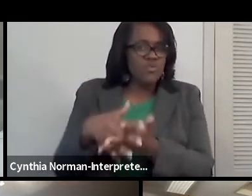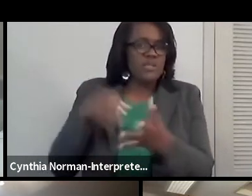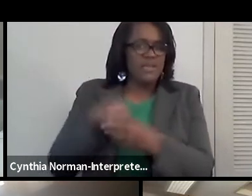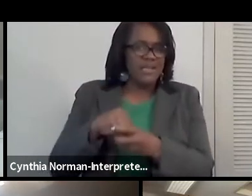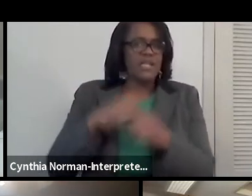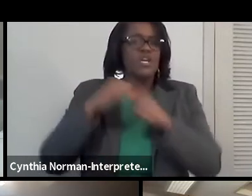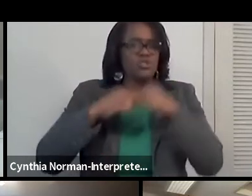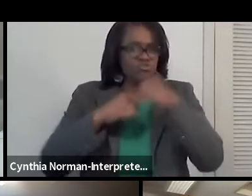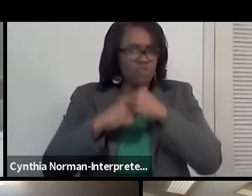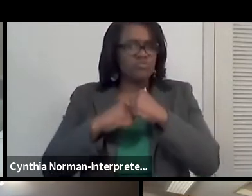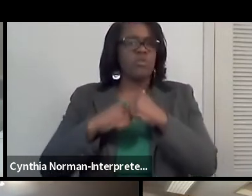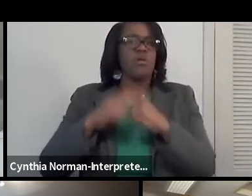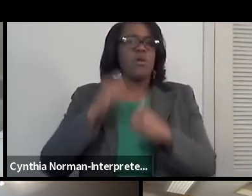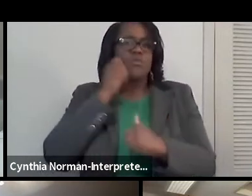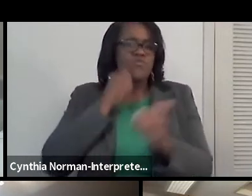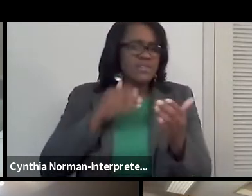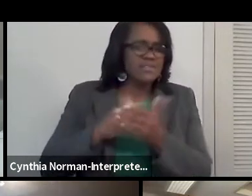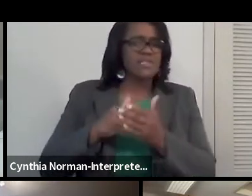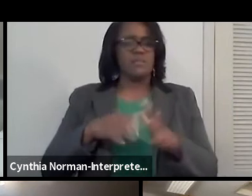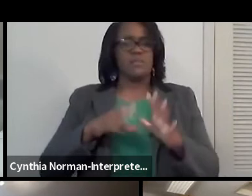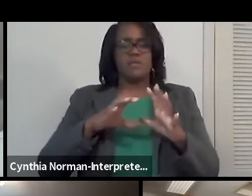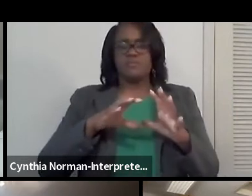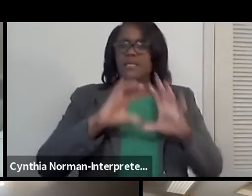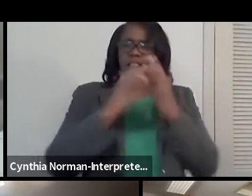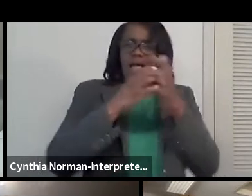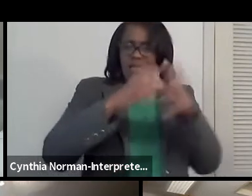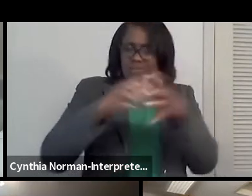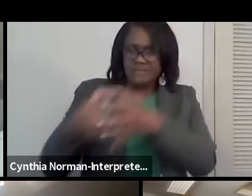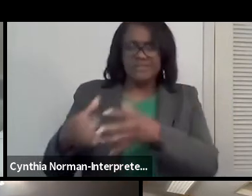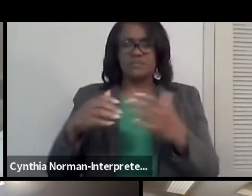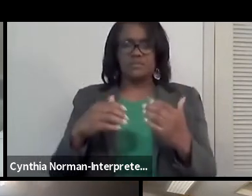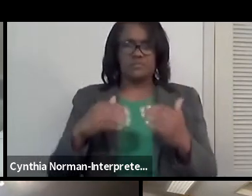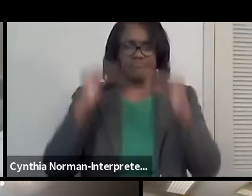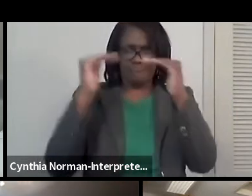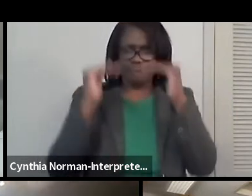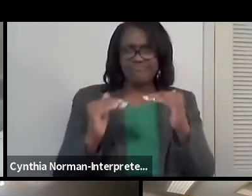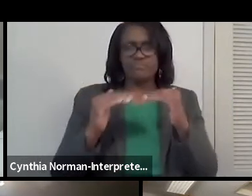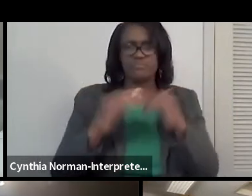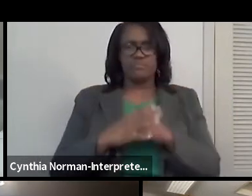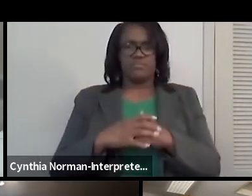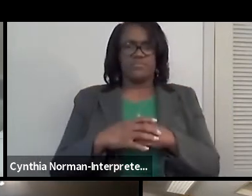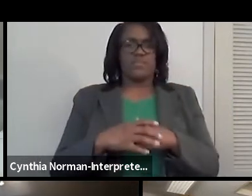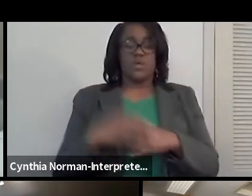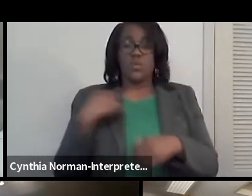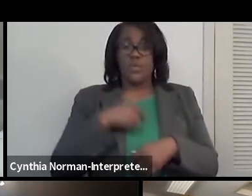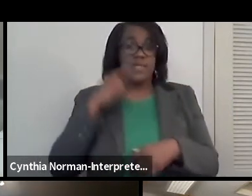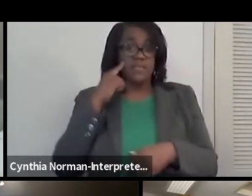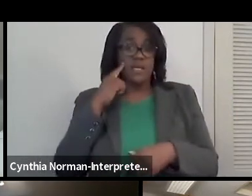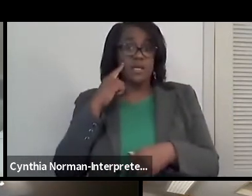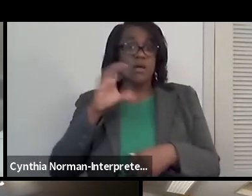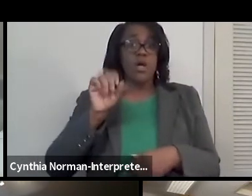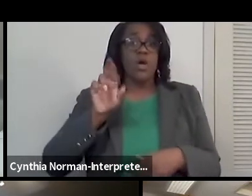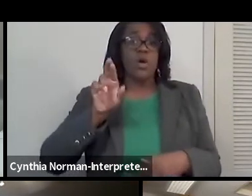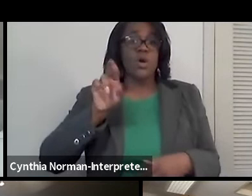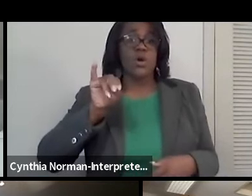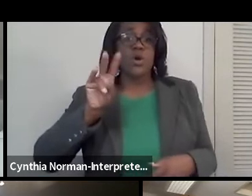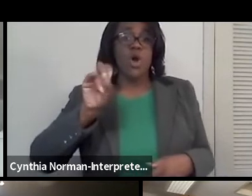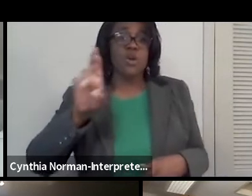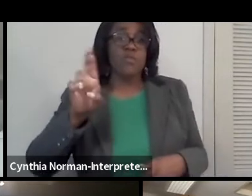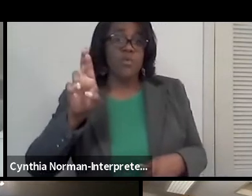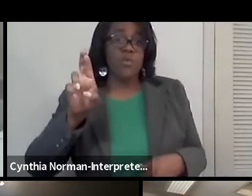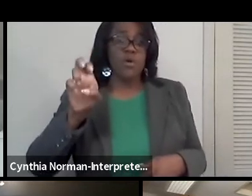and classism. So what does that mean for, say, carnivores? Well, oftentimes we think about carnivores as being predators, apex predators